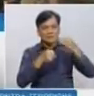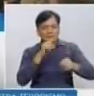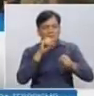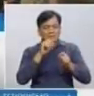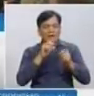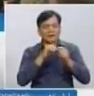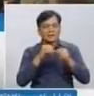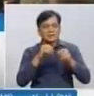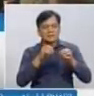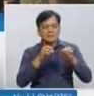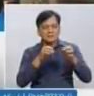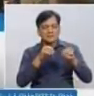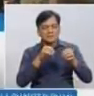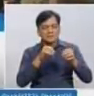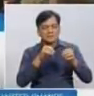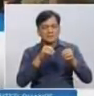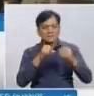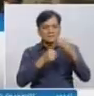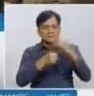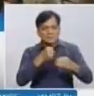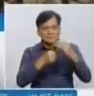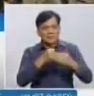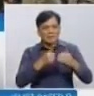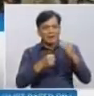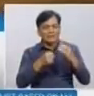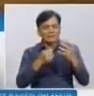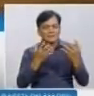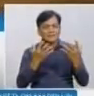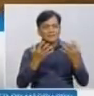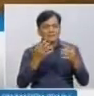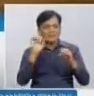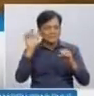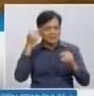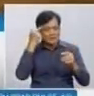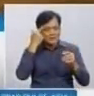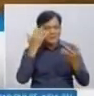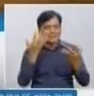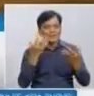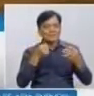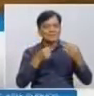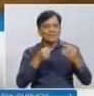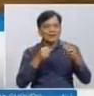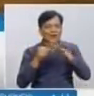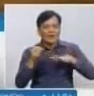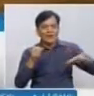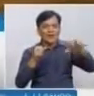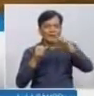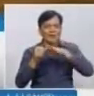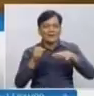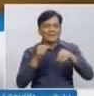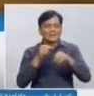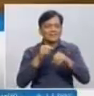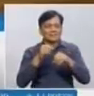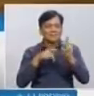Justices of the Supreme Court, my fellow workers in government, mga kababayan.